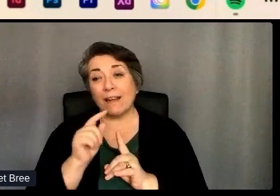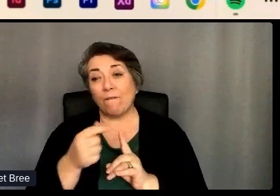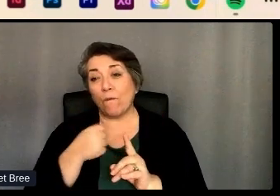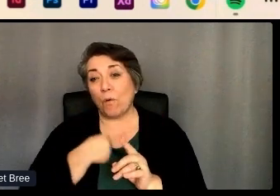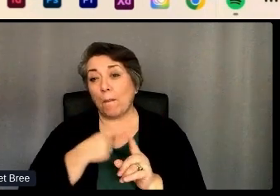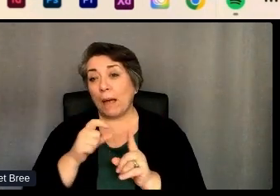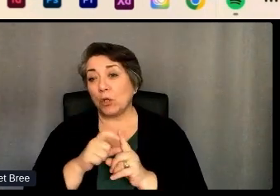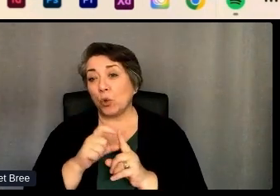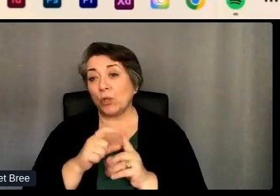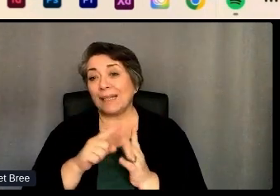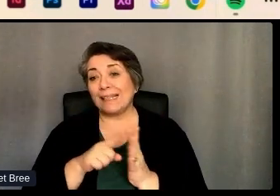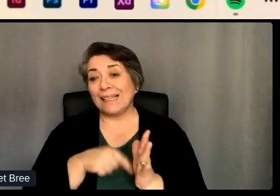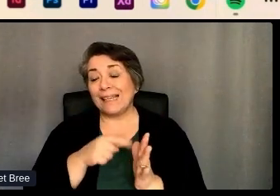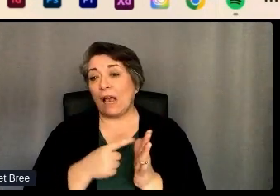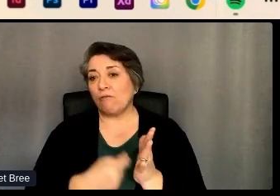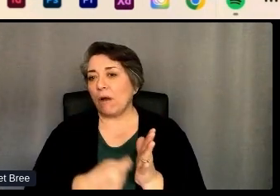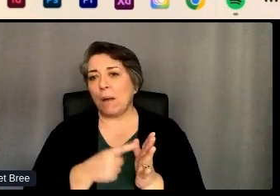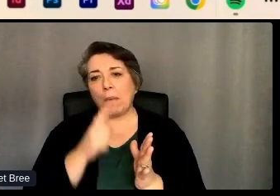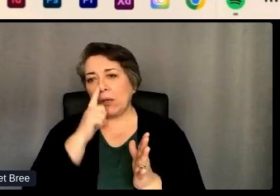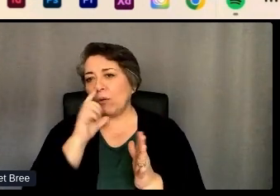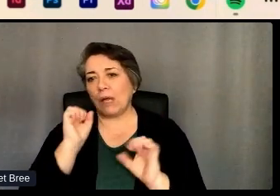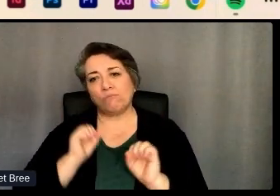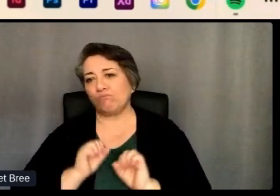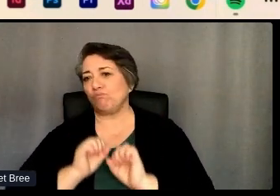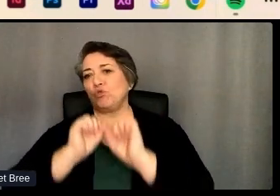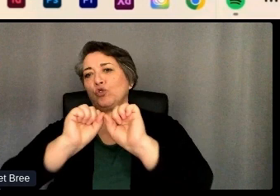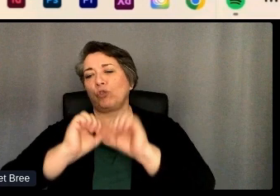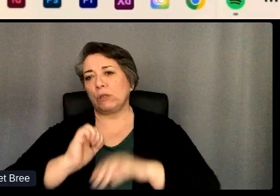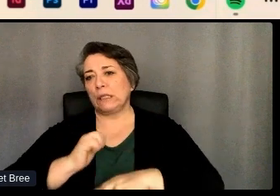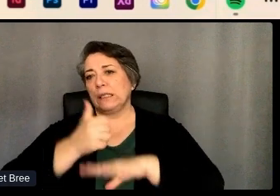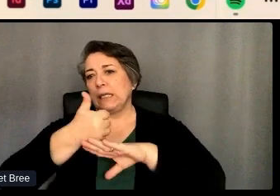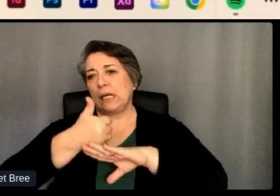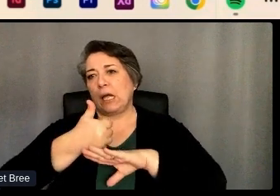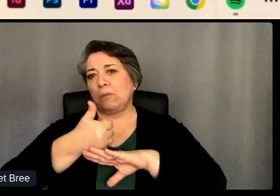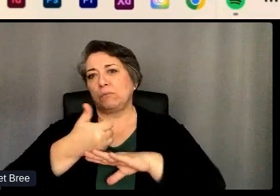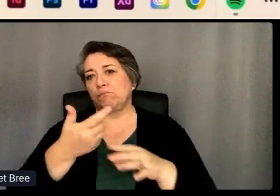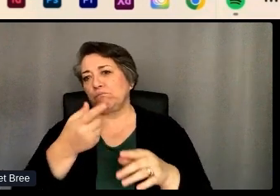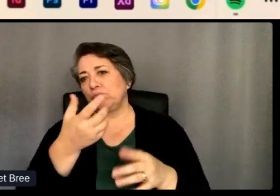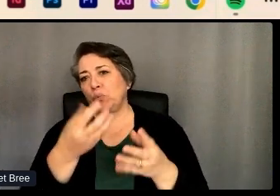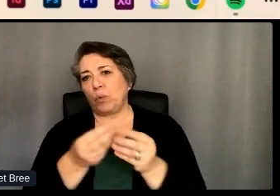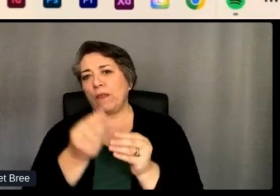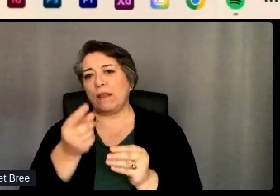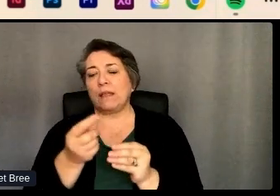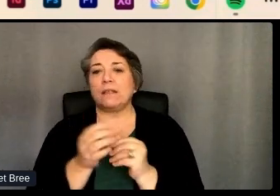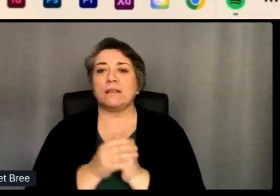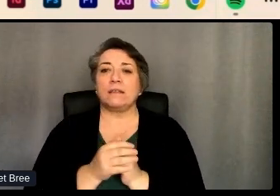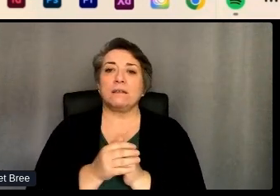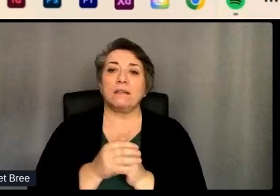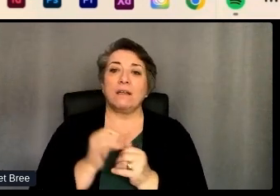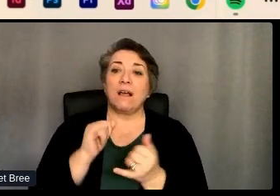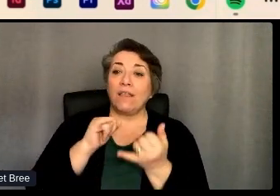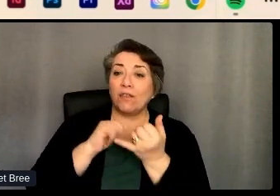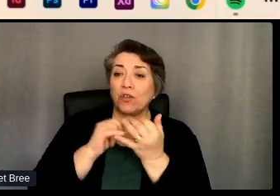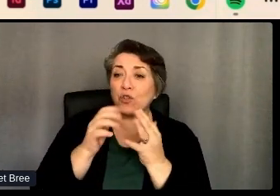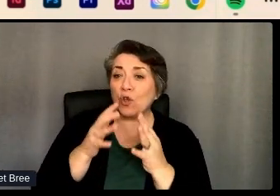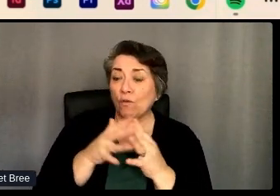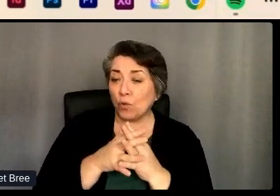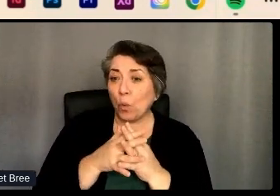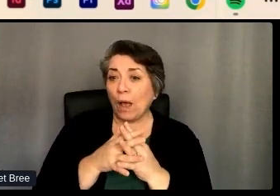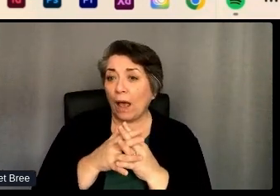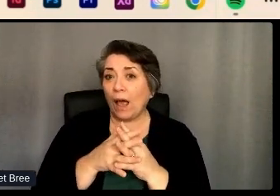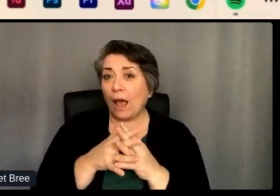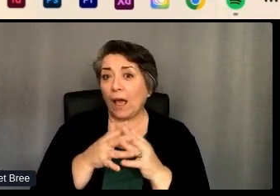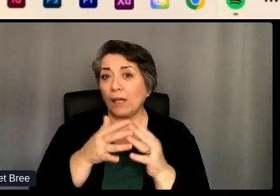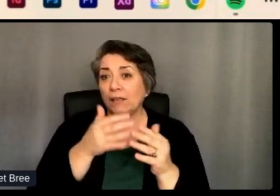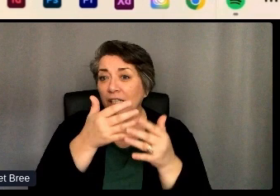everyone can create his or her own setup. The software configuration I just showed is a relatively simple setup because Yara is only 7 years